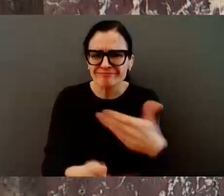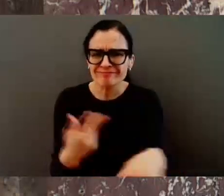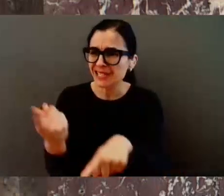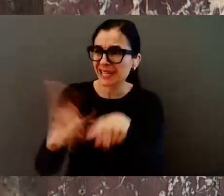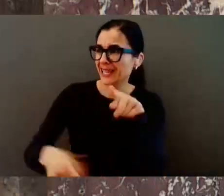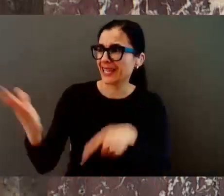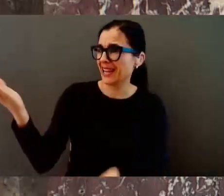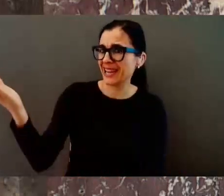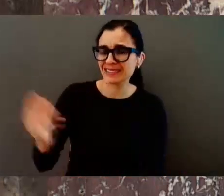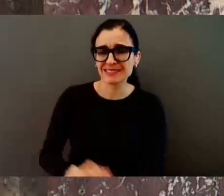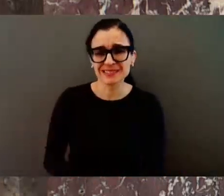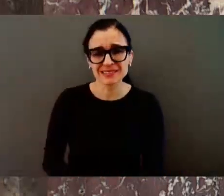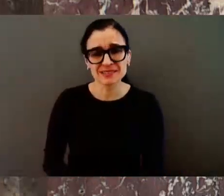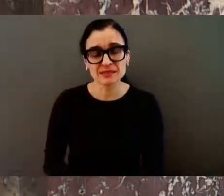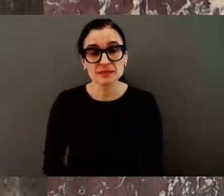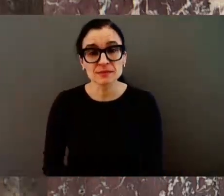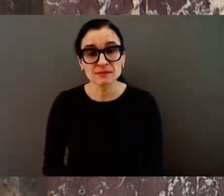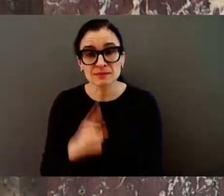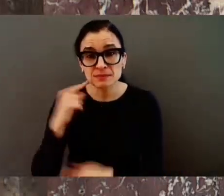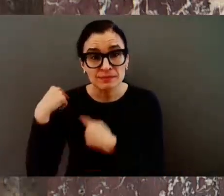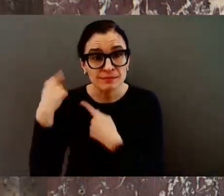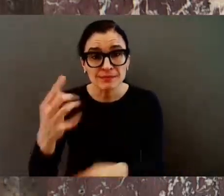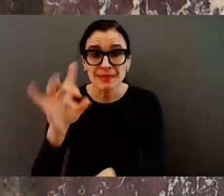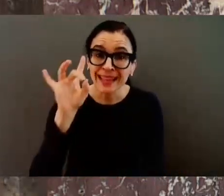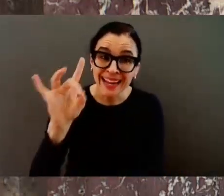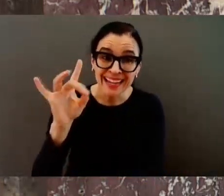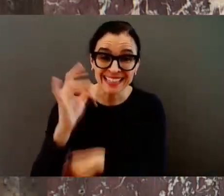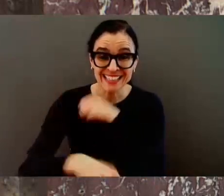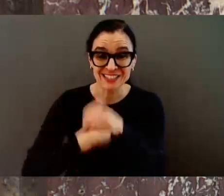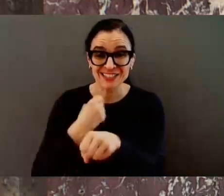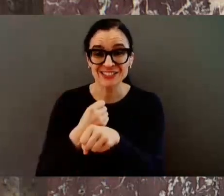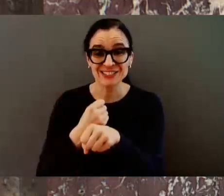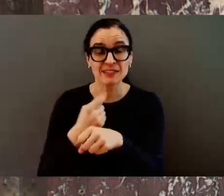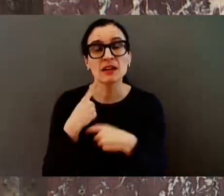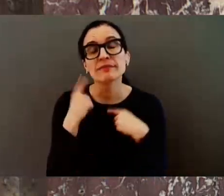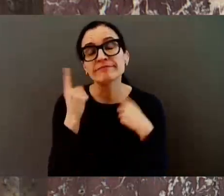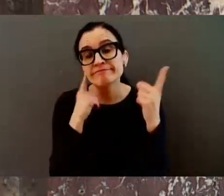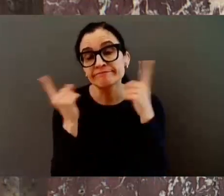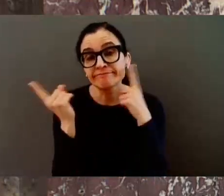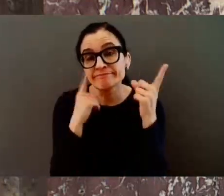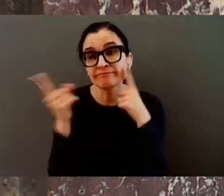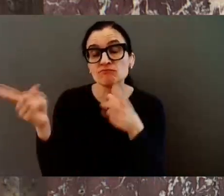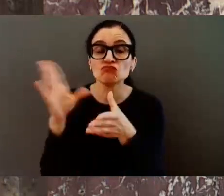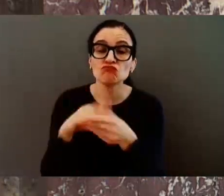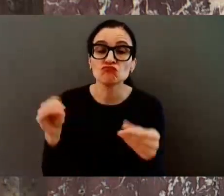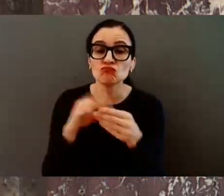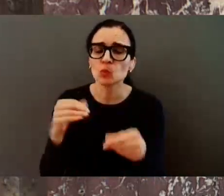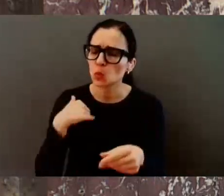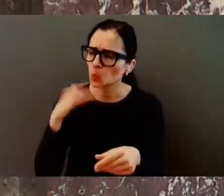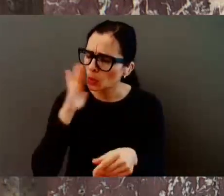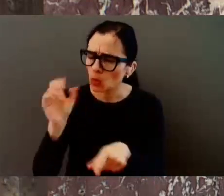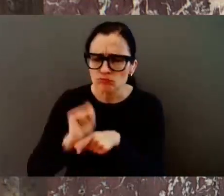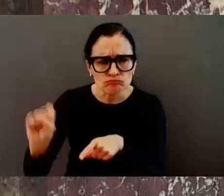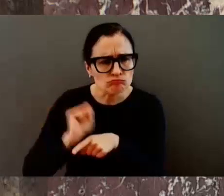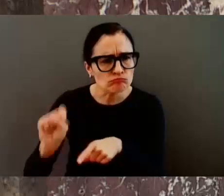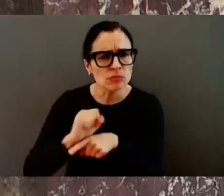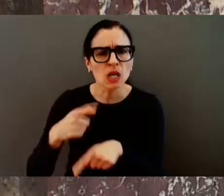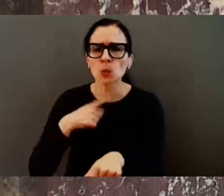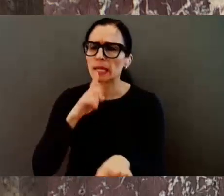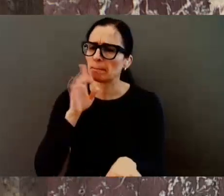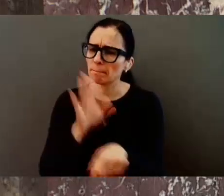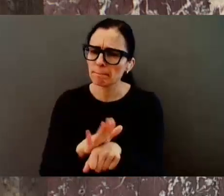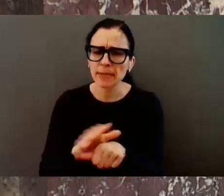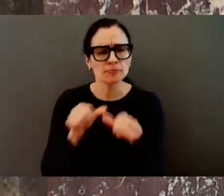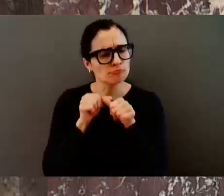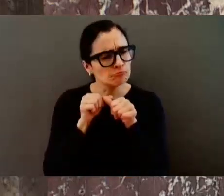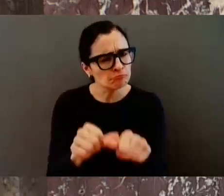For 8 years, we've heard deeply committed, much work to do, continue the work. We're working on a continuum of care.